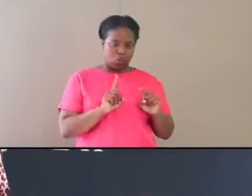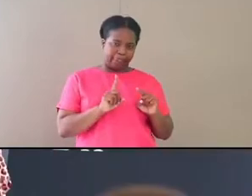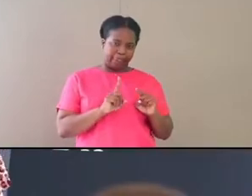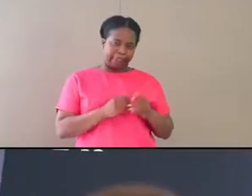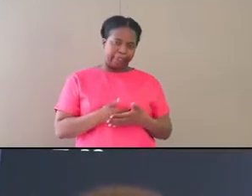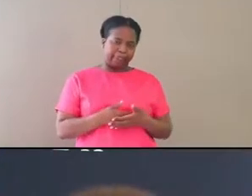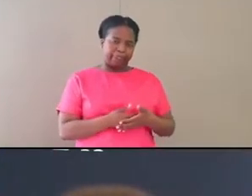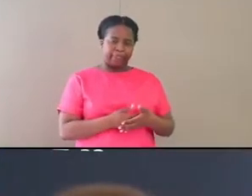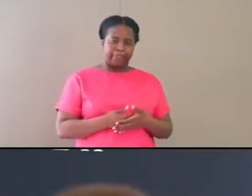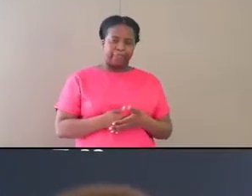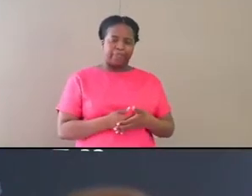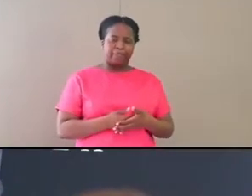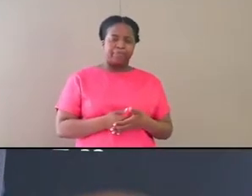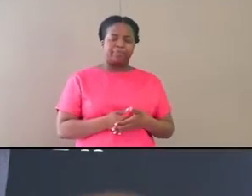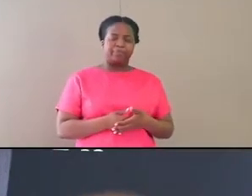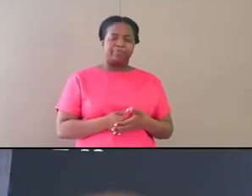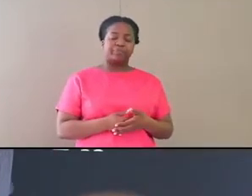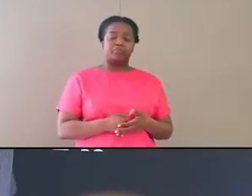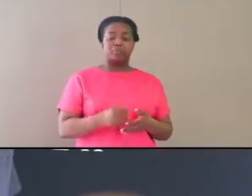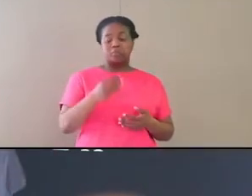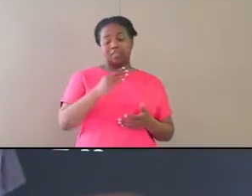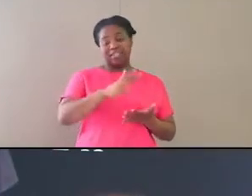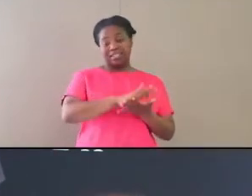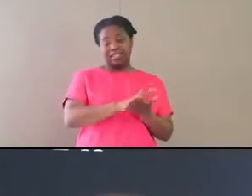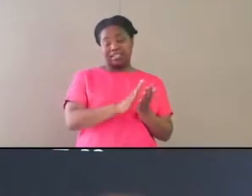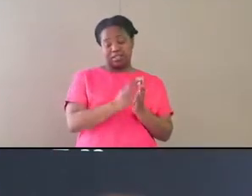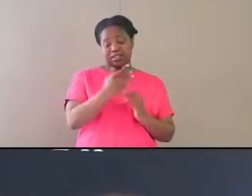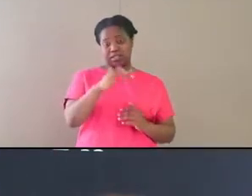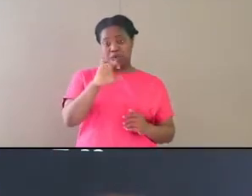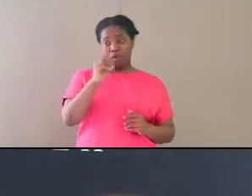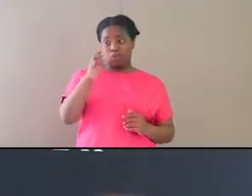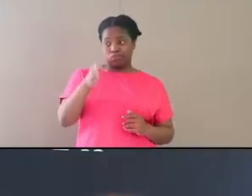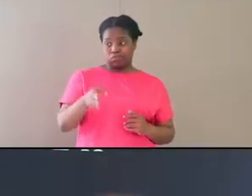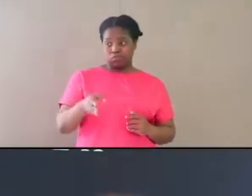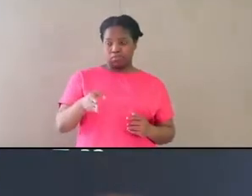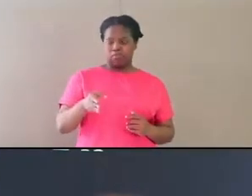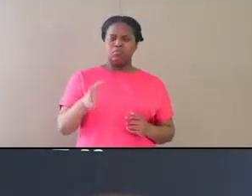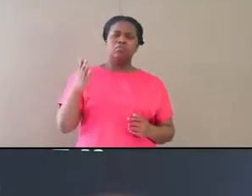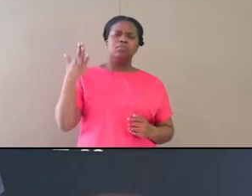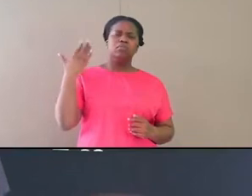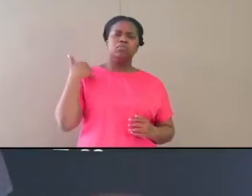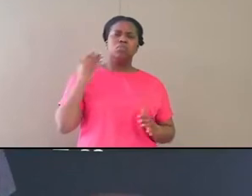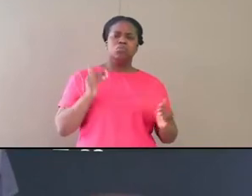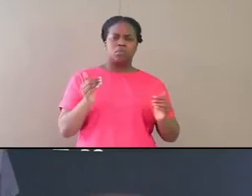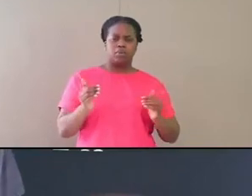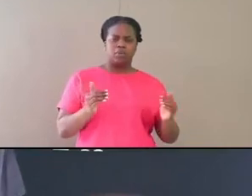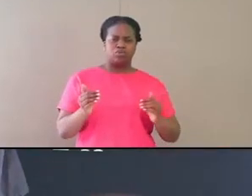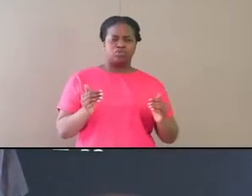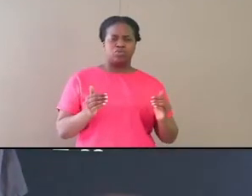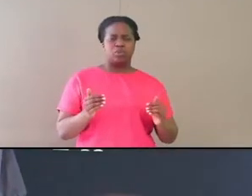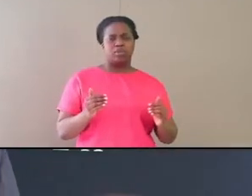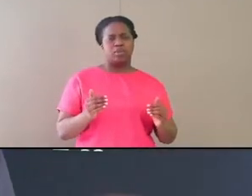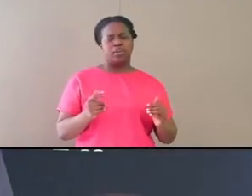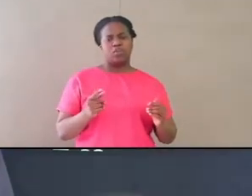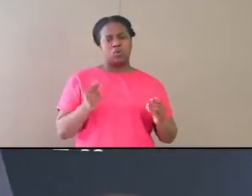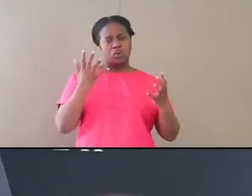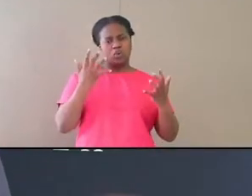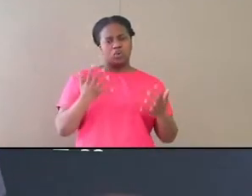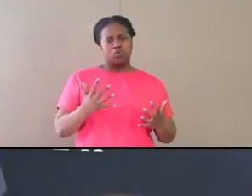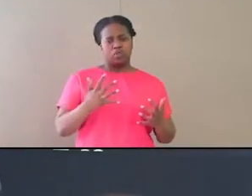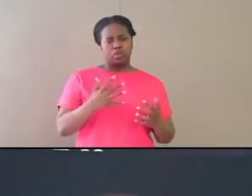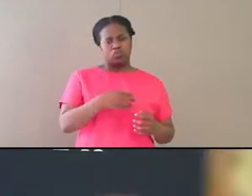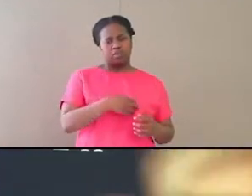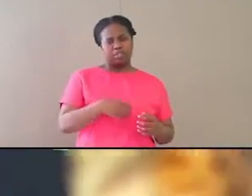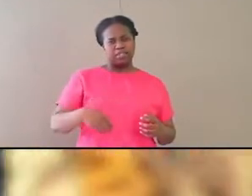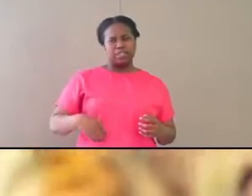the SASA CEO is here. Already, I used to manage the National Income Dynamics Study for the Presidency